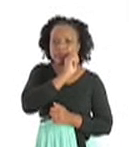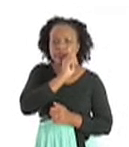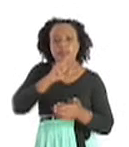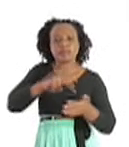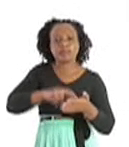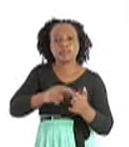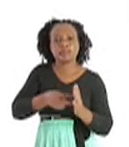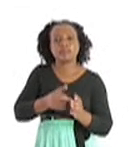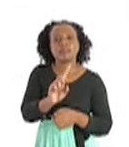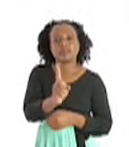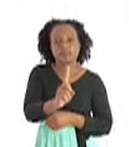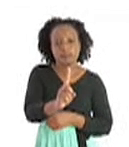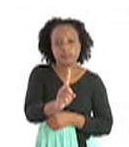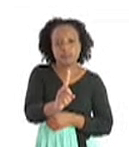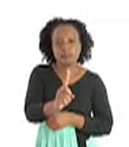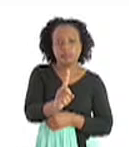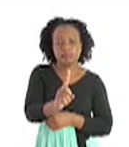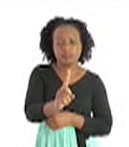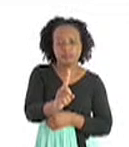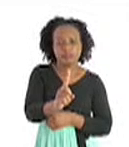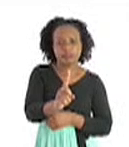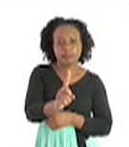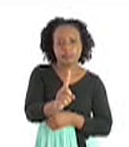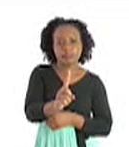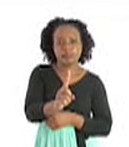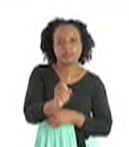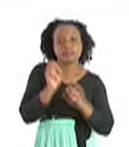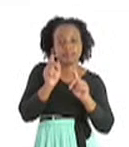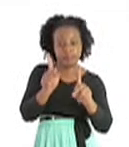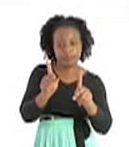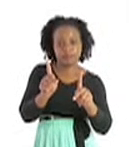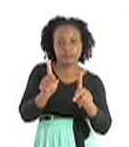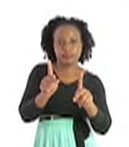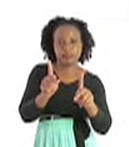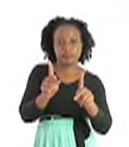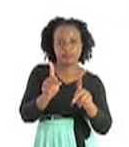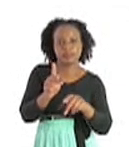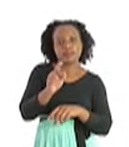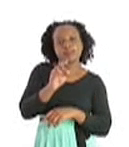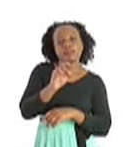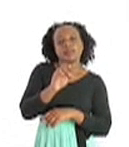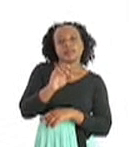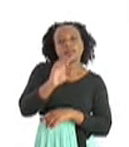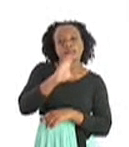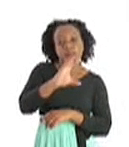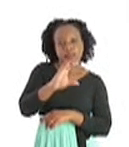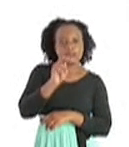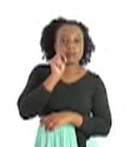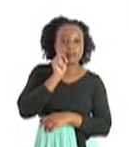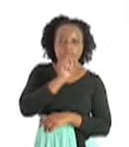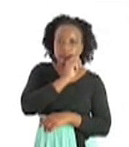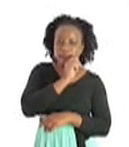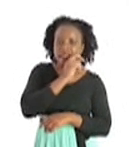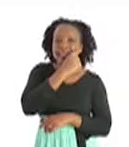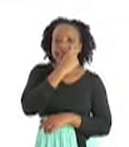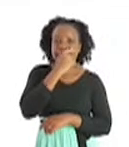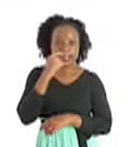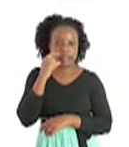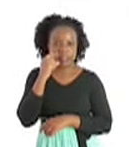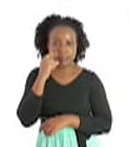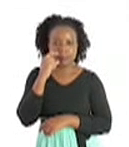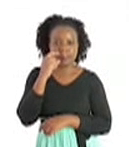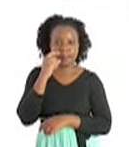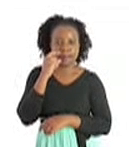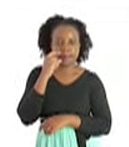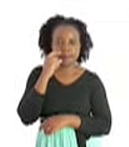do you know what a common noun is? Okay, a common noun is a name that we give